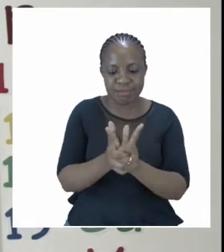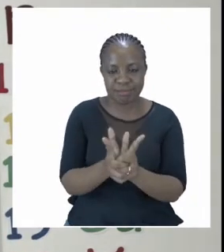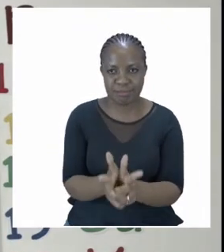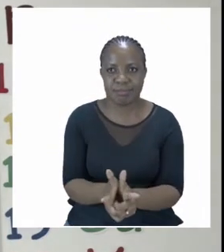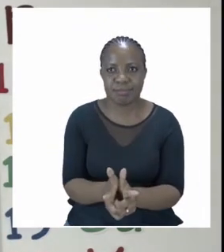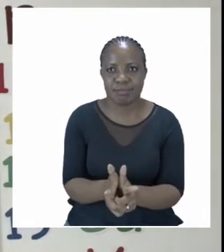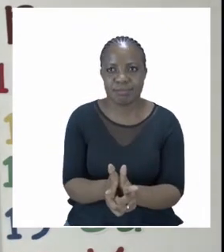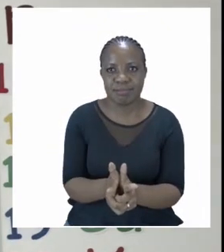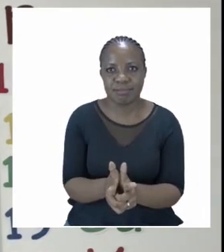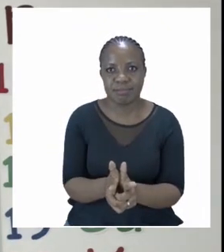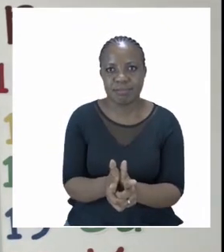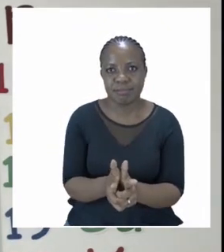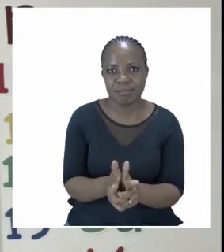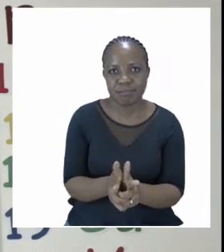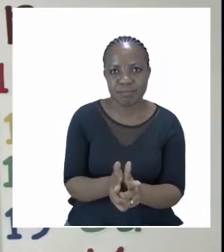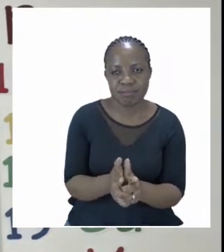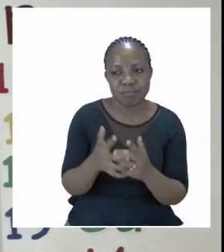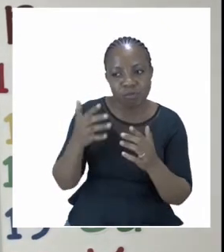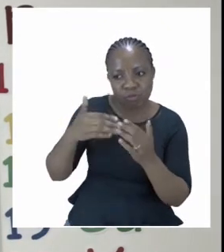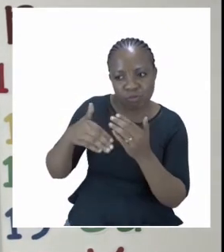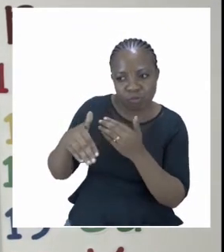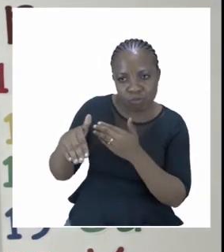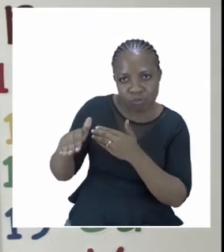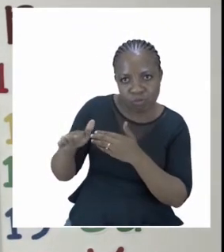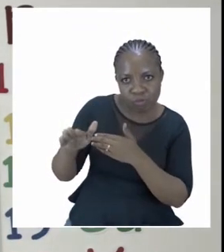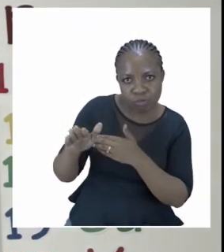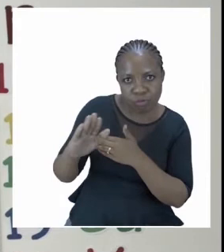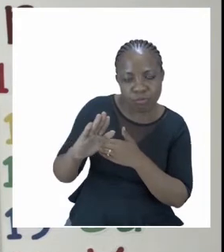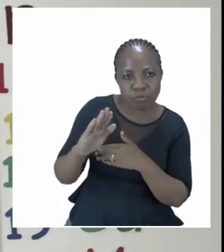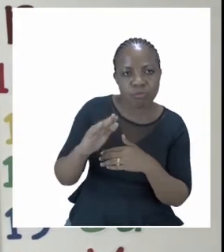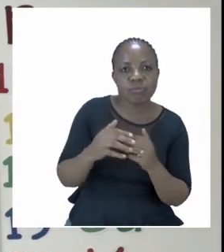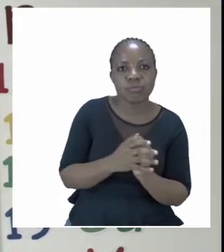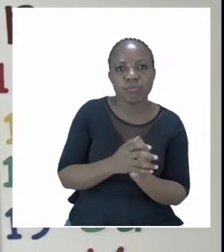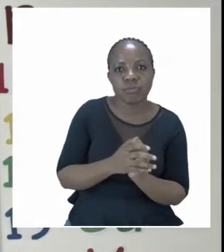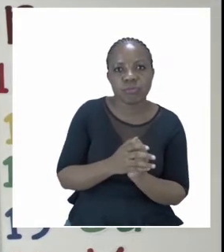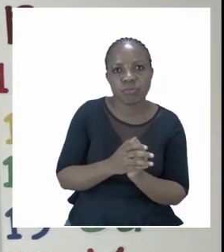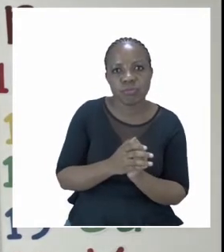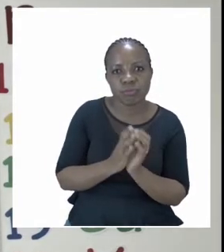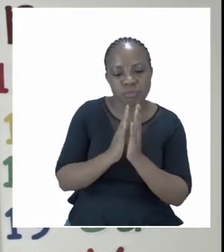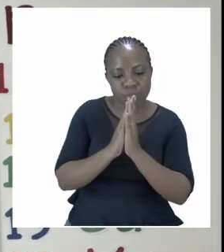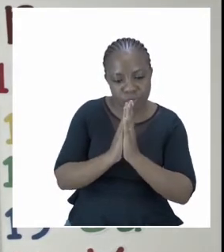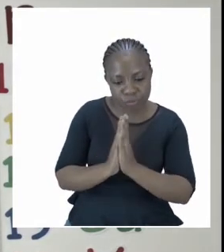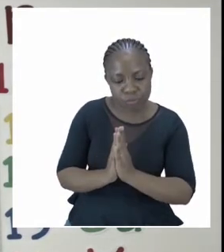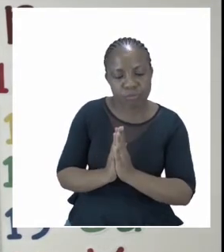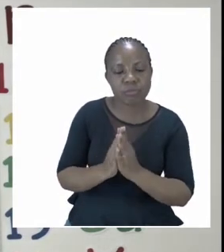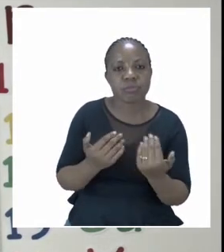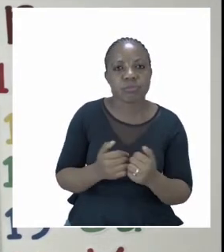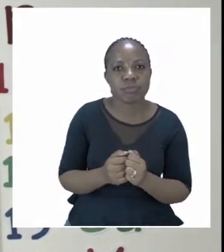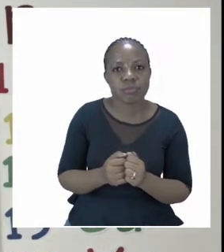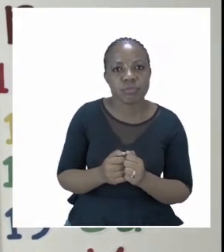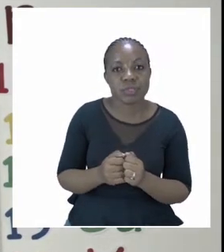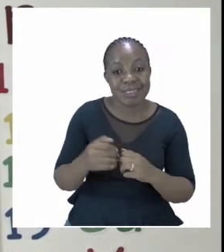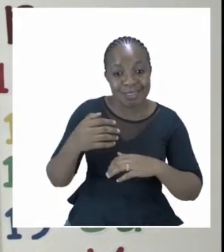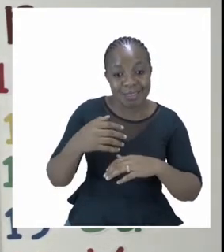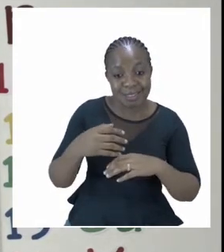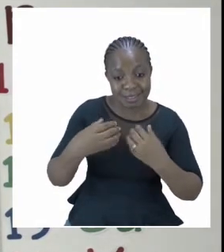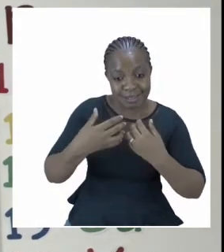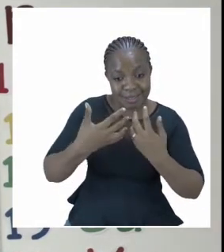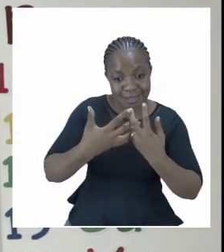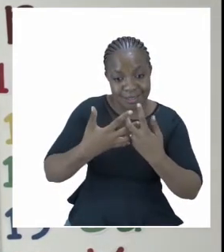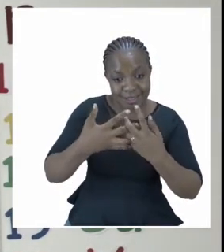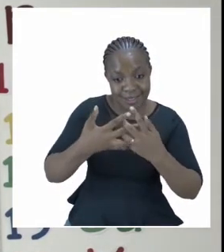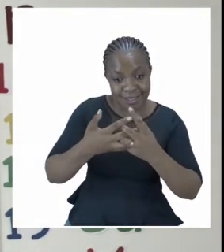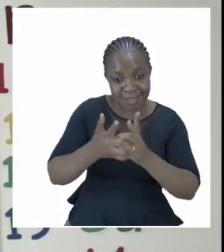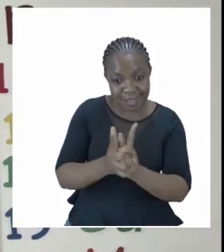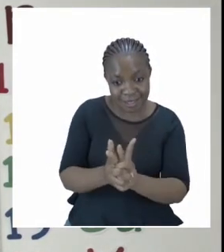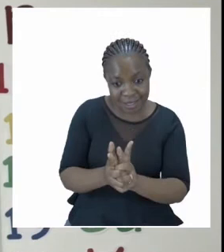Sunday, some of you even go to church as well. But it's the day before Monday, so that means we are calm,